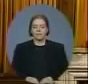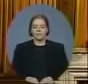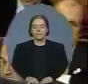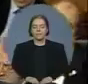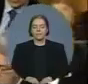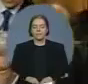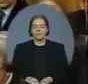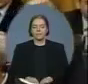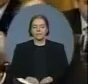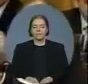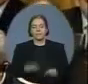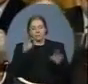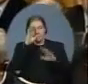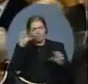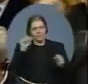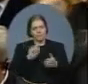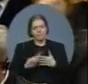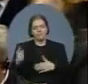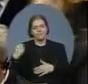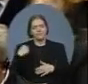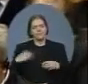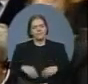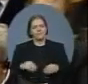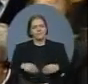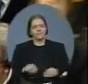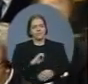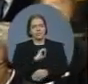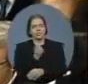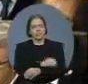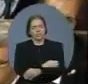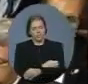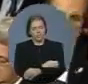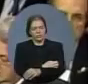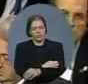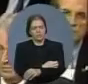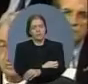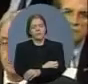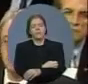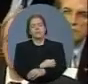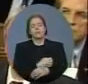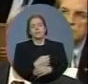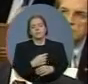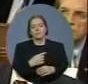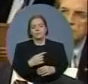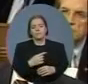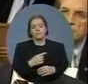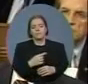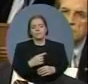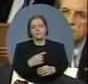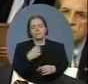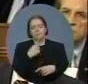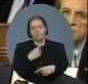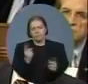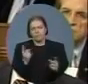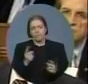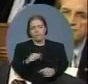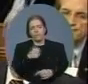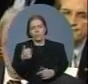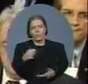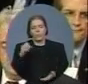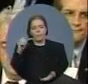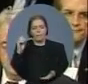Speaker, last week the industry minister unveiled yet another Conservative Party attack ad. This Republican-style negative attack ad